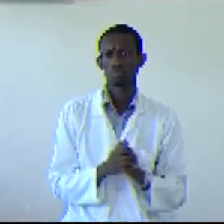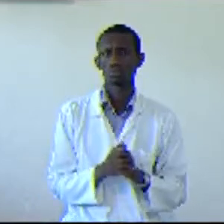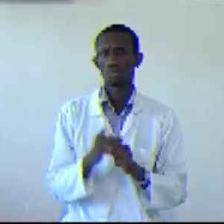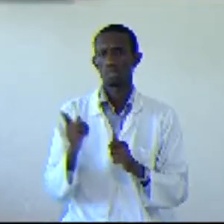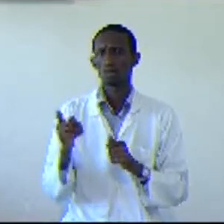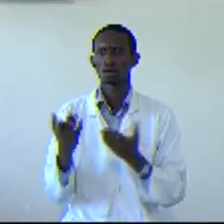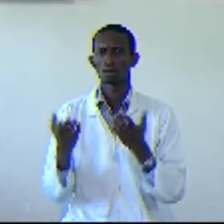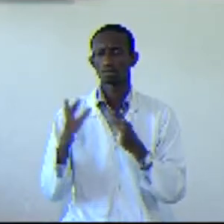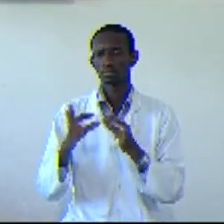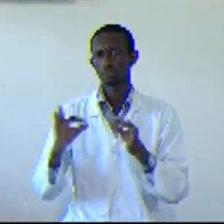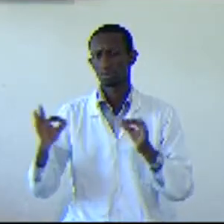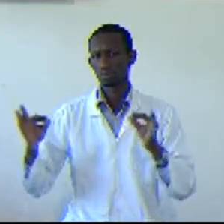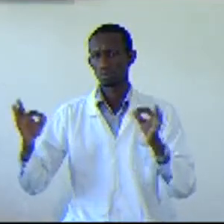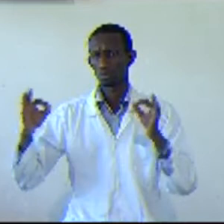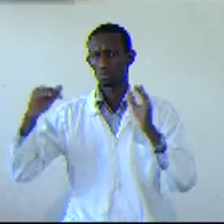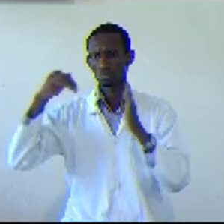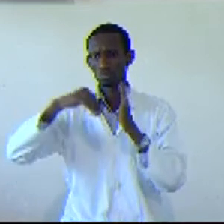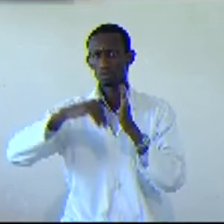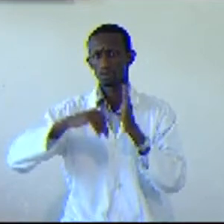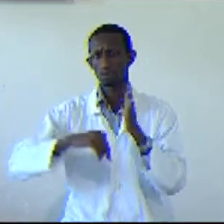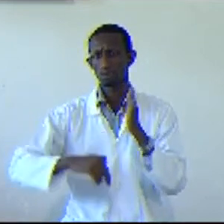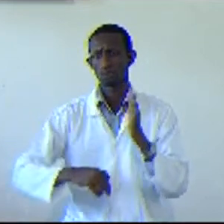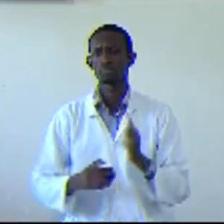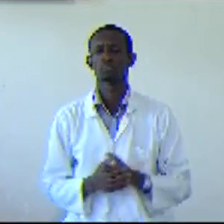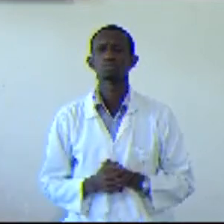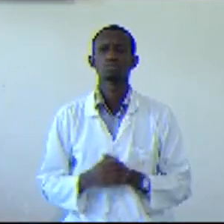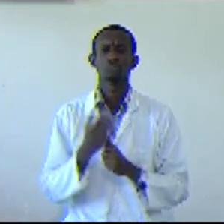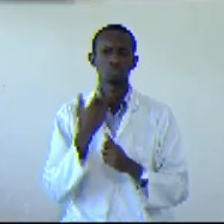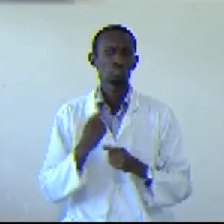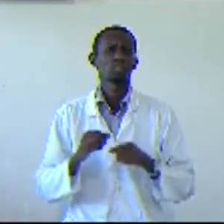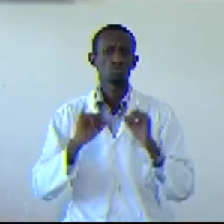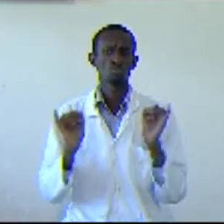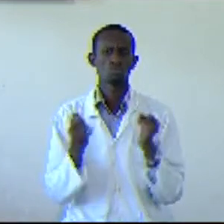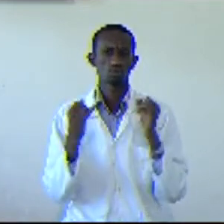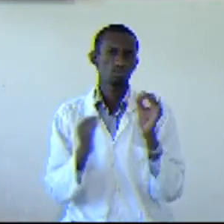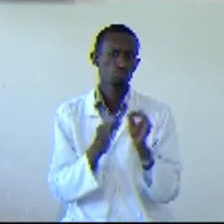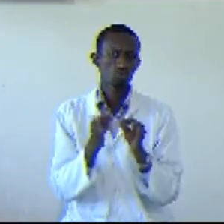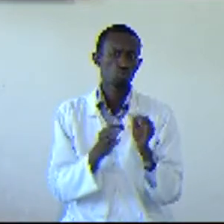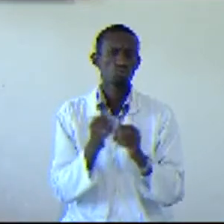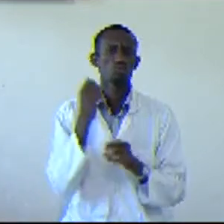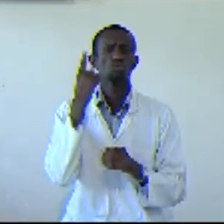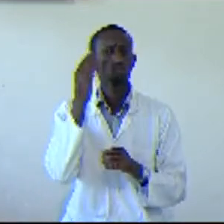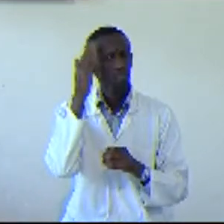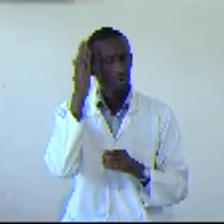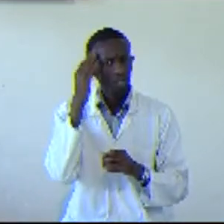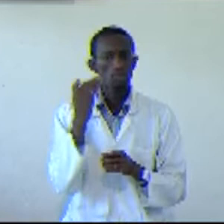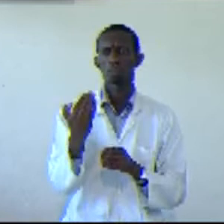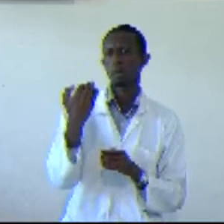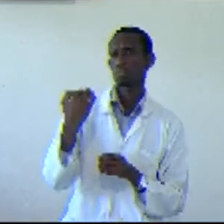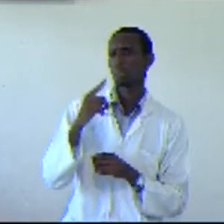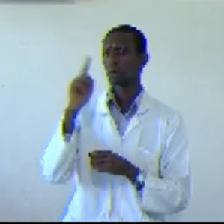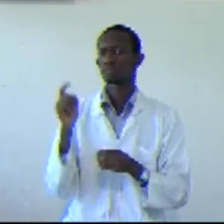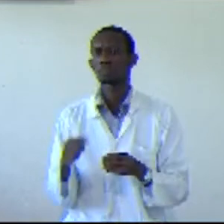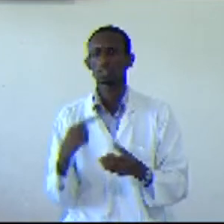little bit in detail, because I try now to put here the data, and then I say what is being asked, and then you can